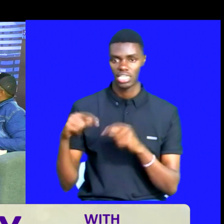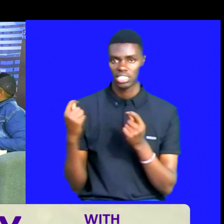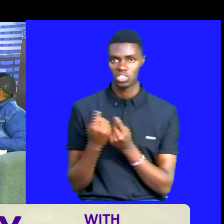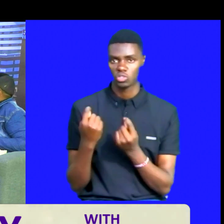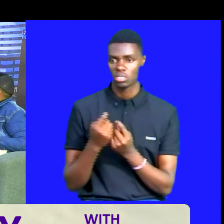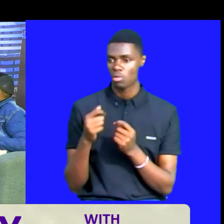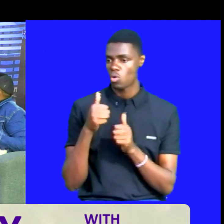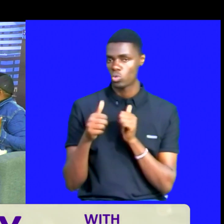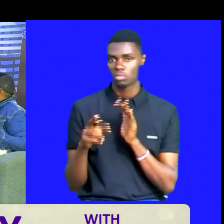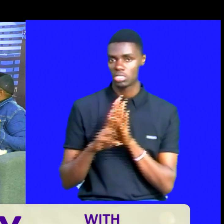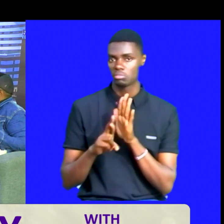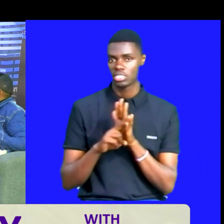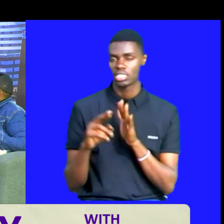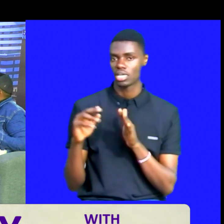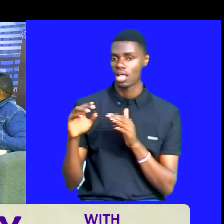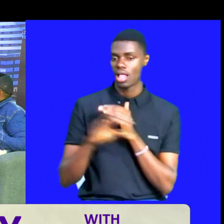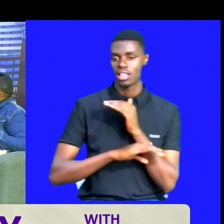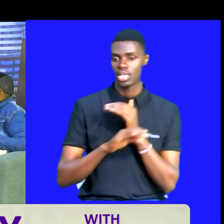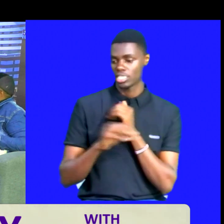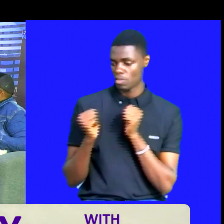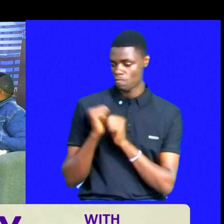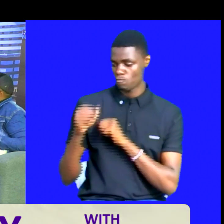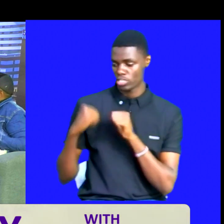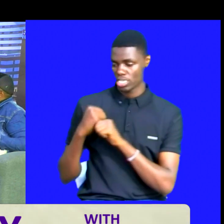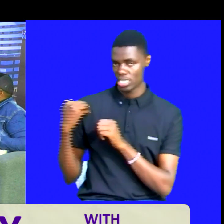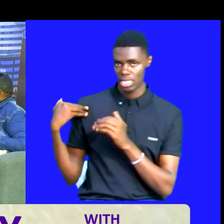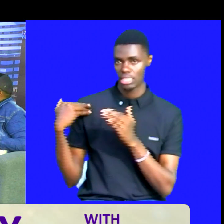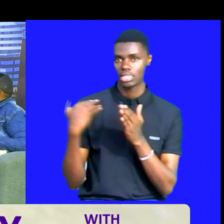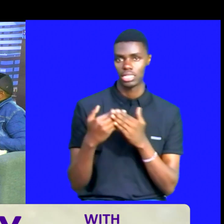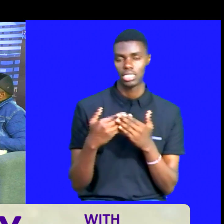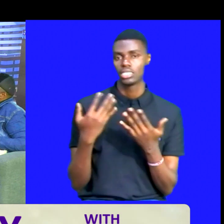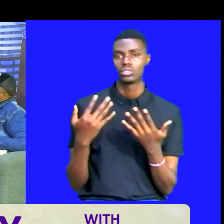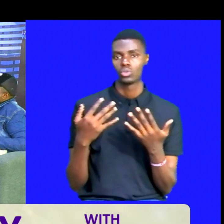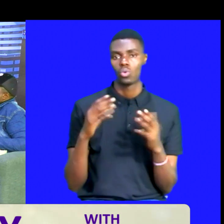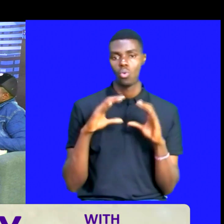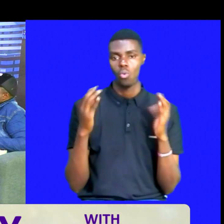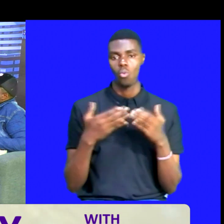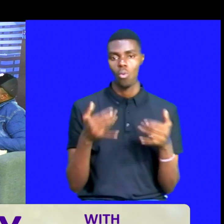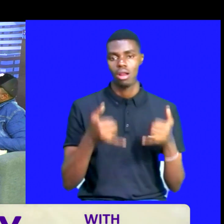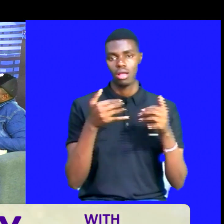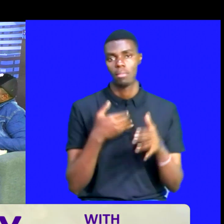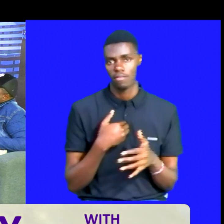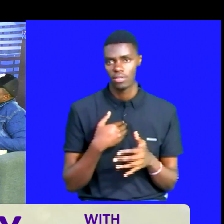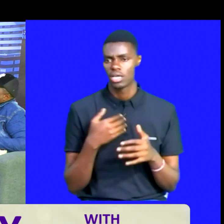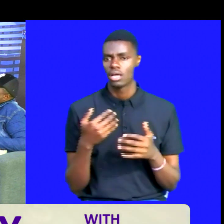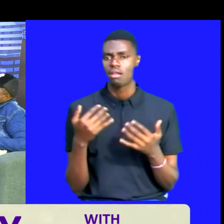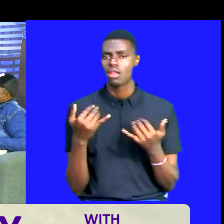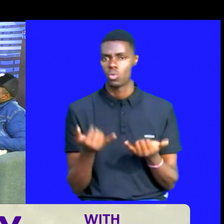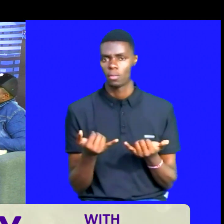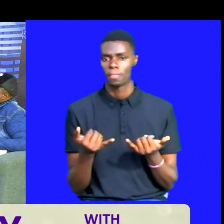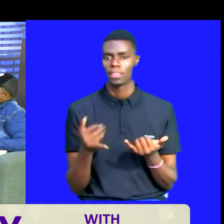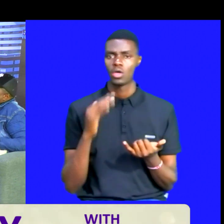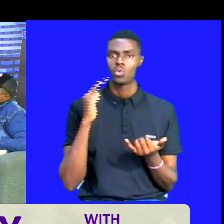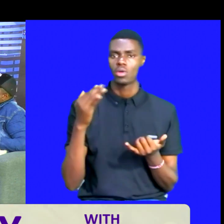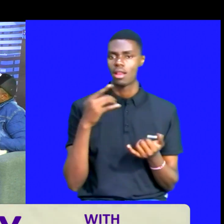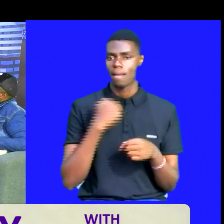been representing the country for the last decade, every time and again there is World Cup. Right. And we were also like, how are we going to make sure